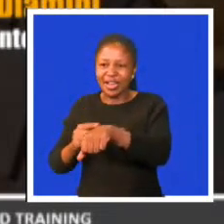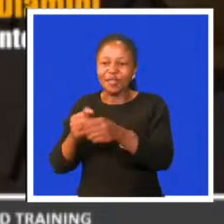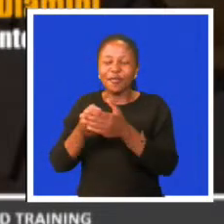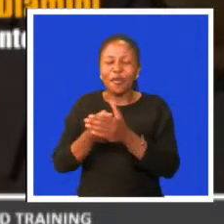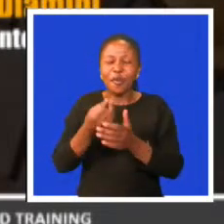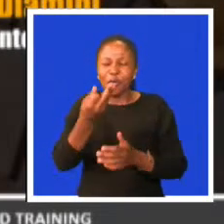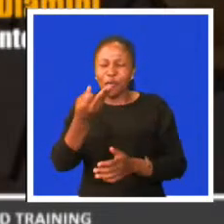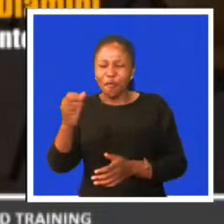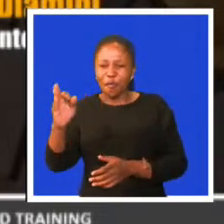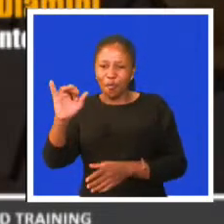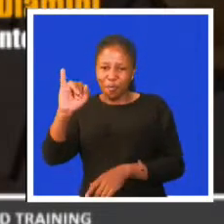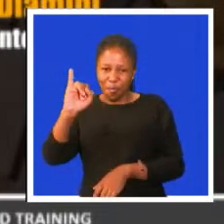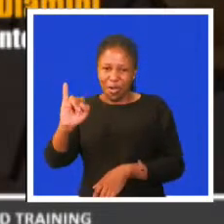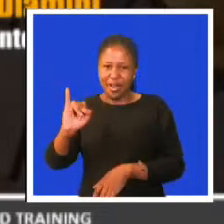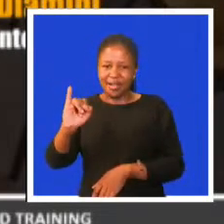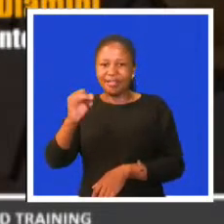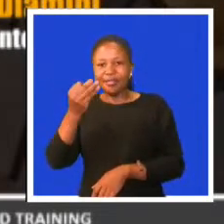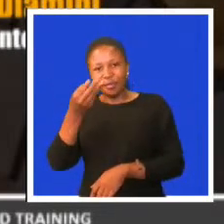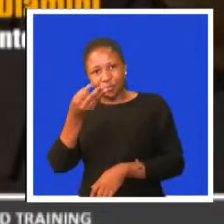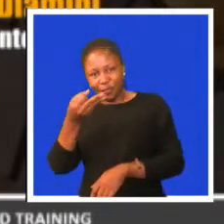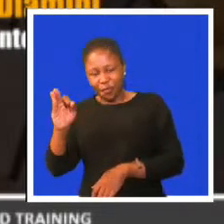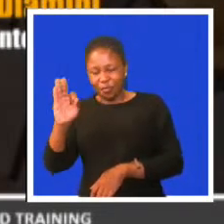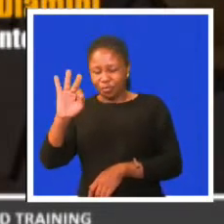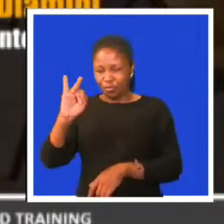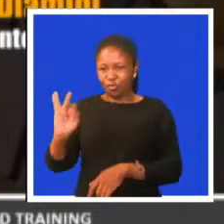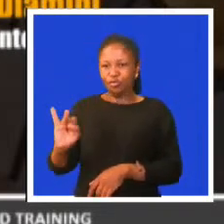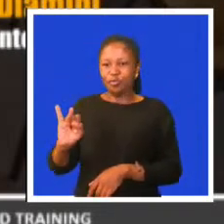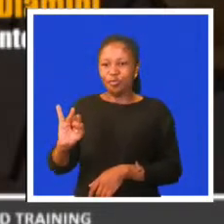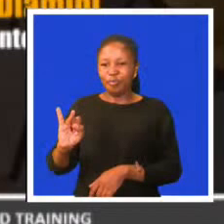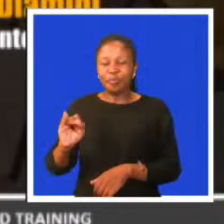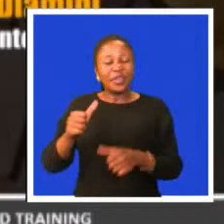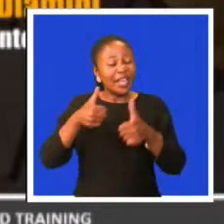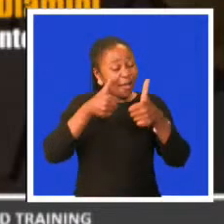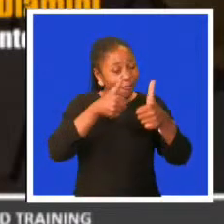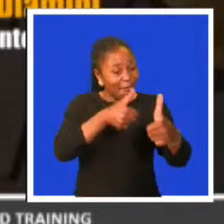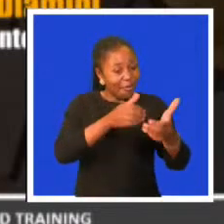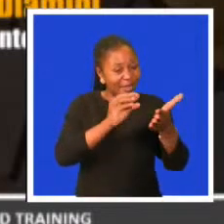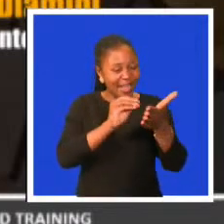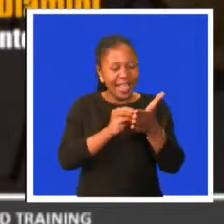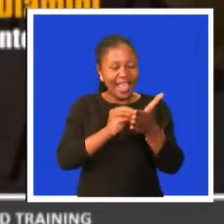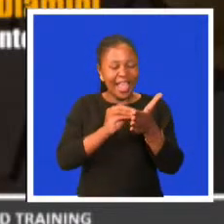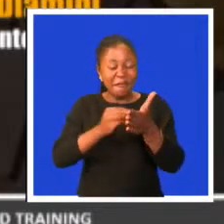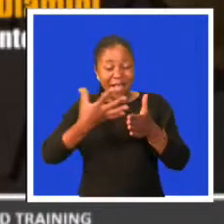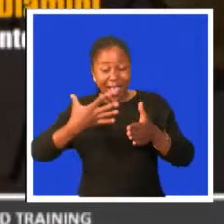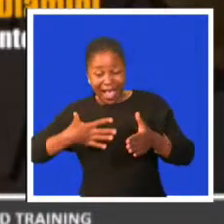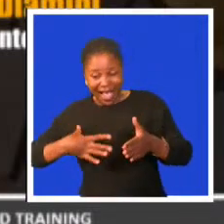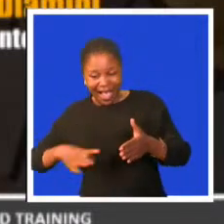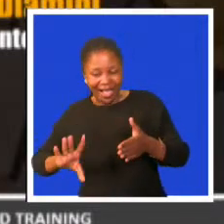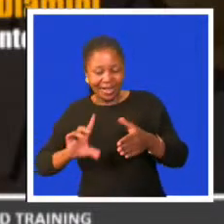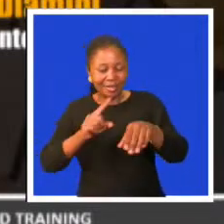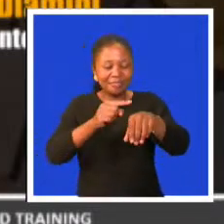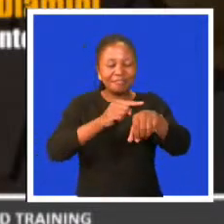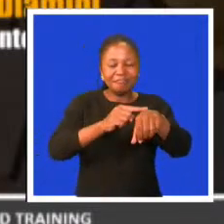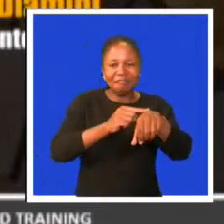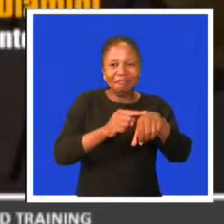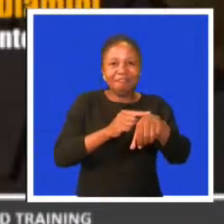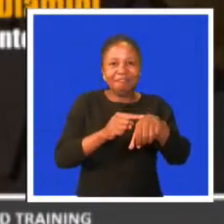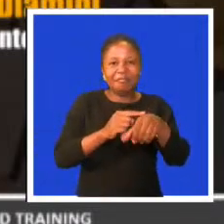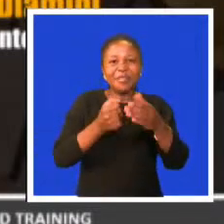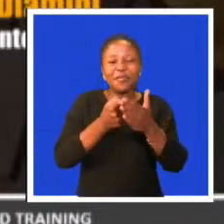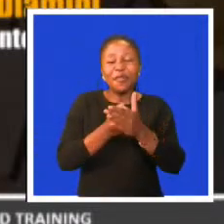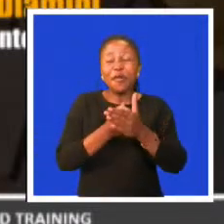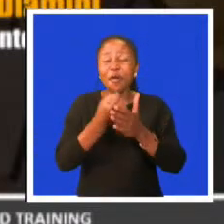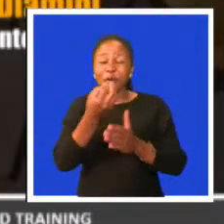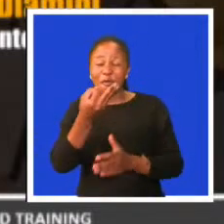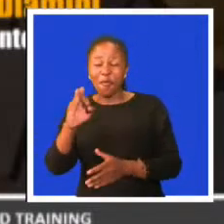Form 1 and 2. And from 4 p.m. until 4:30 p.m., we have Eswatini for the